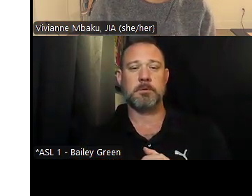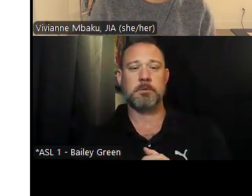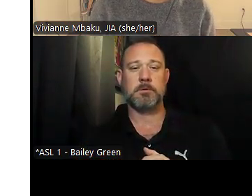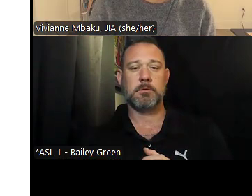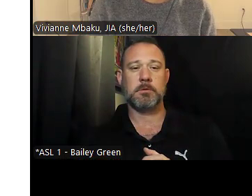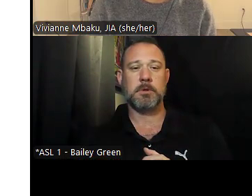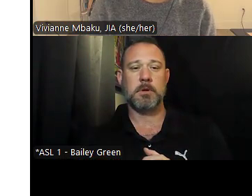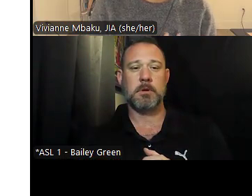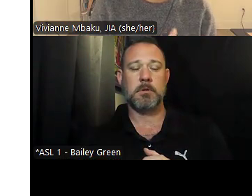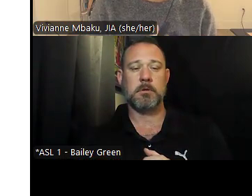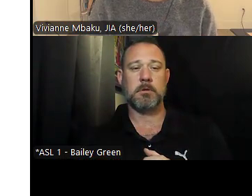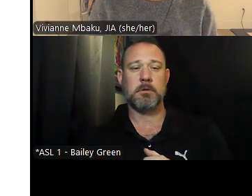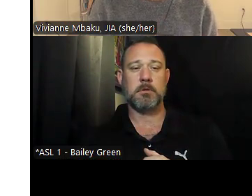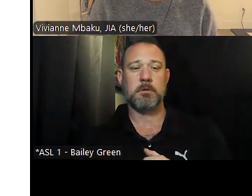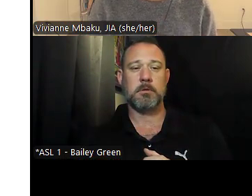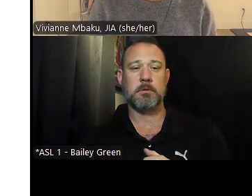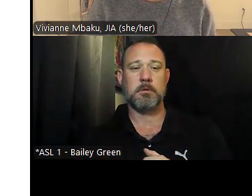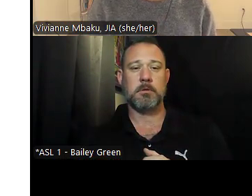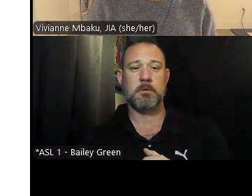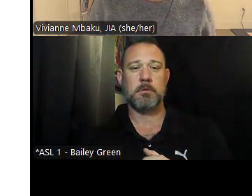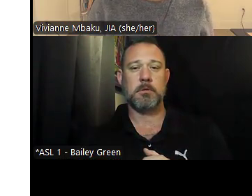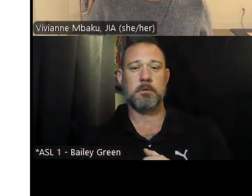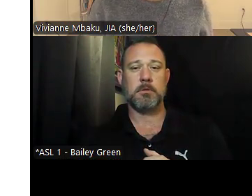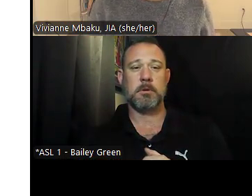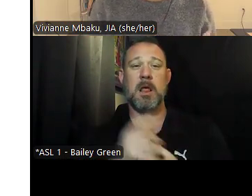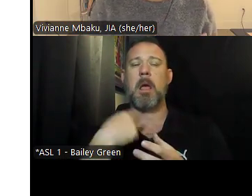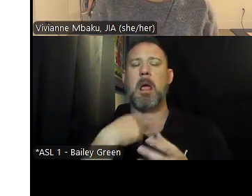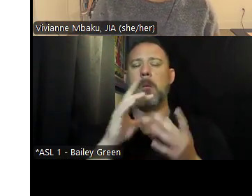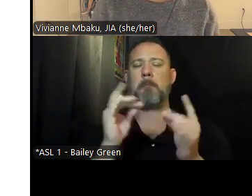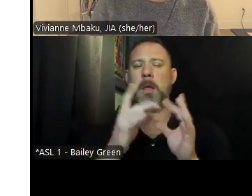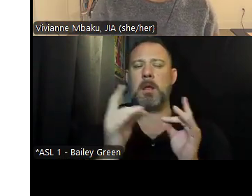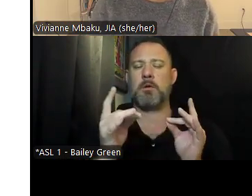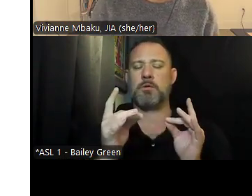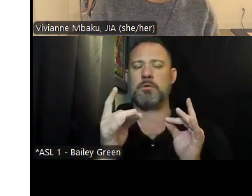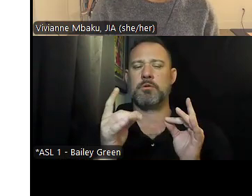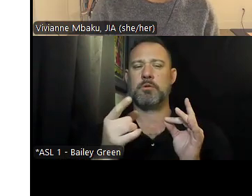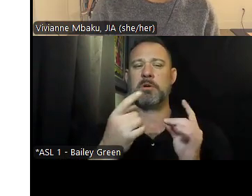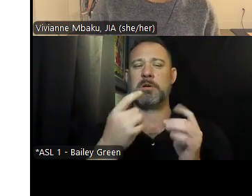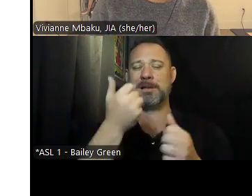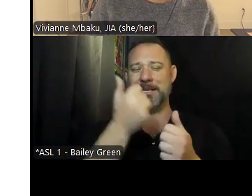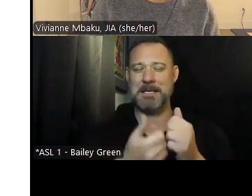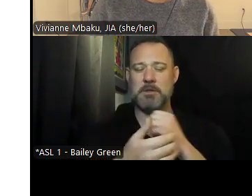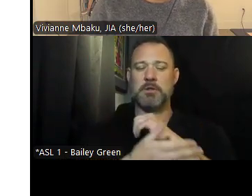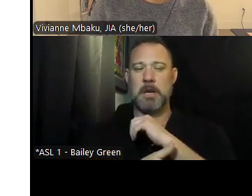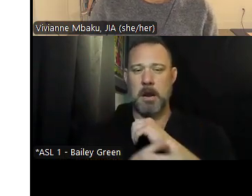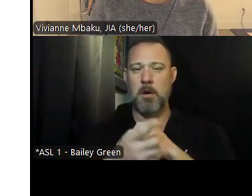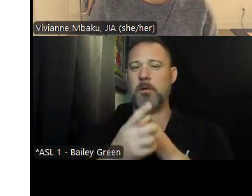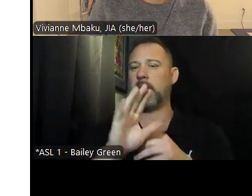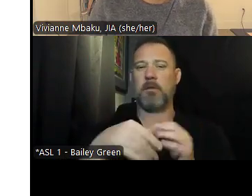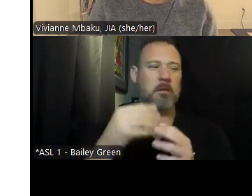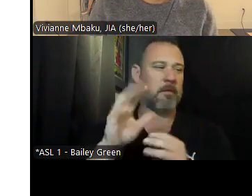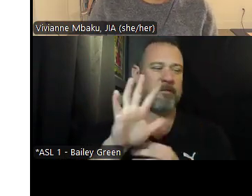Next slide, thank you. As I mentioned earlier, each county, so all